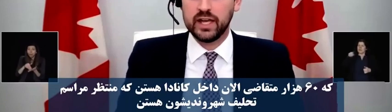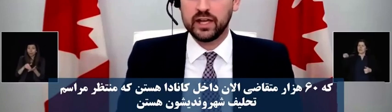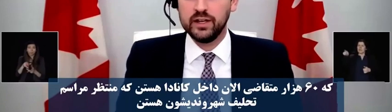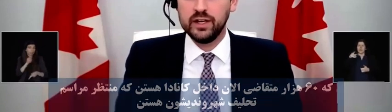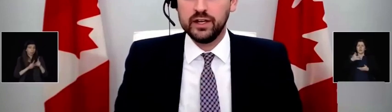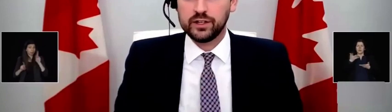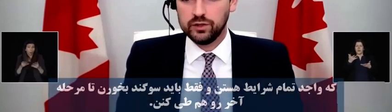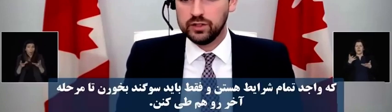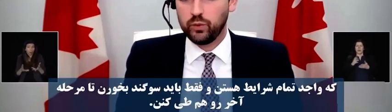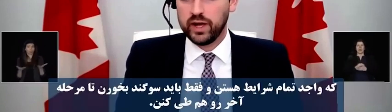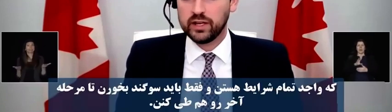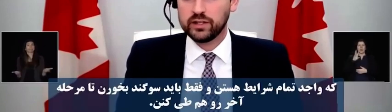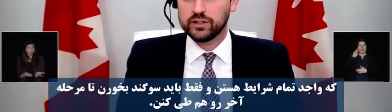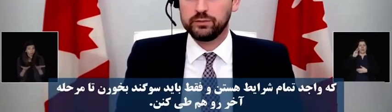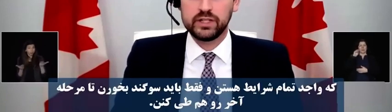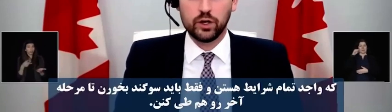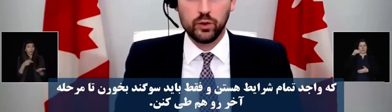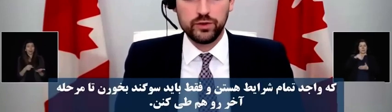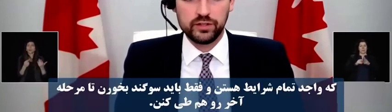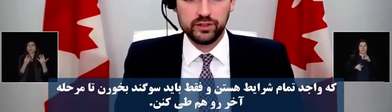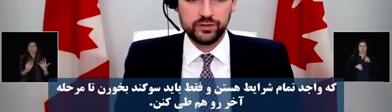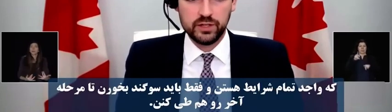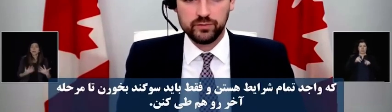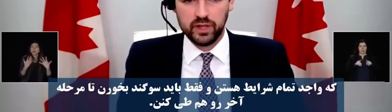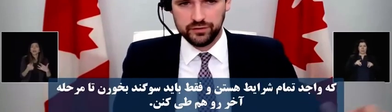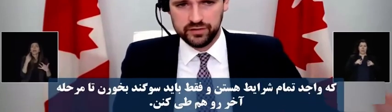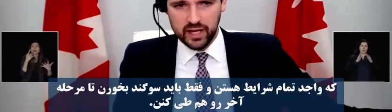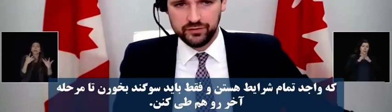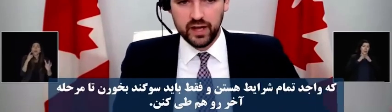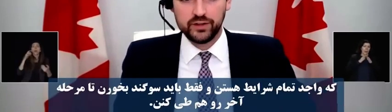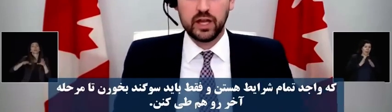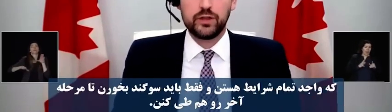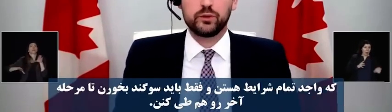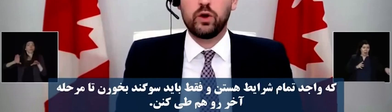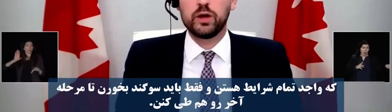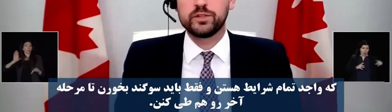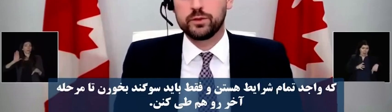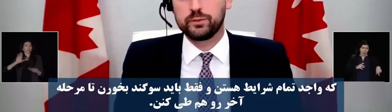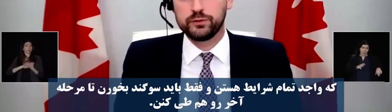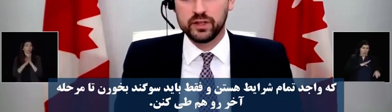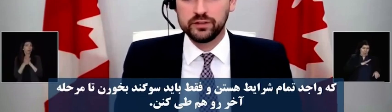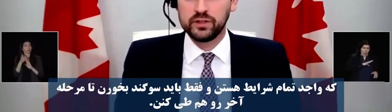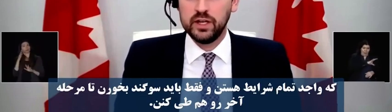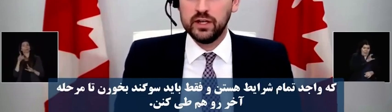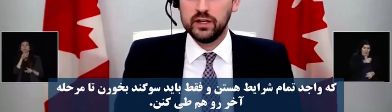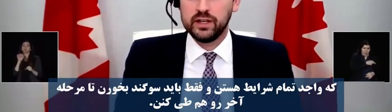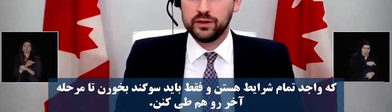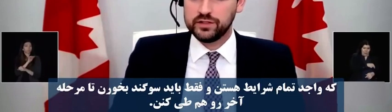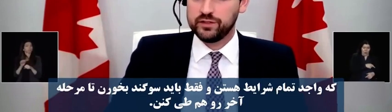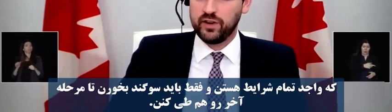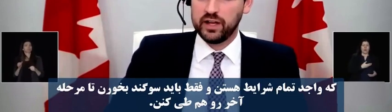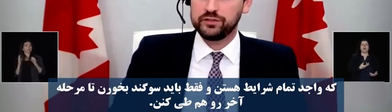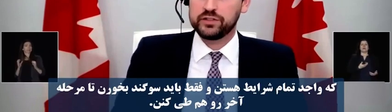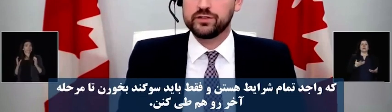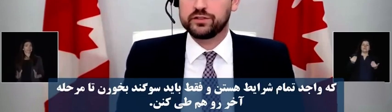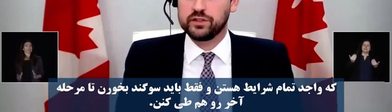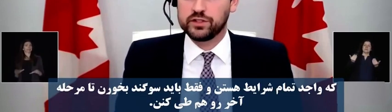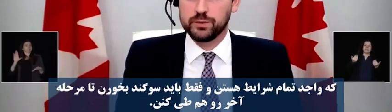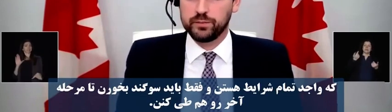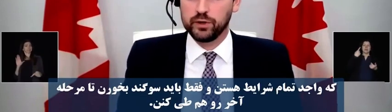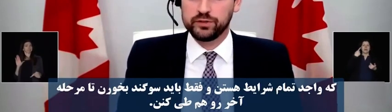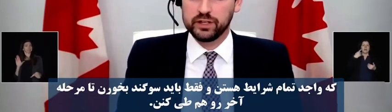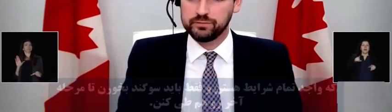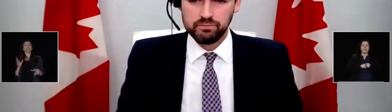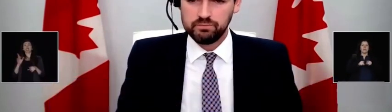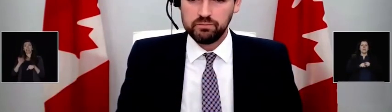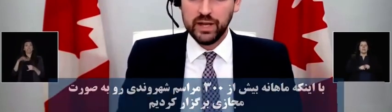Canada today currently waiting to complete their oath of citizenship that have satisfied the other requirements of the process. Now, this is the final stage of the